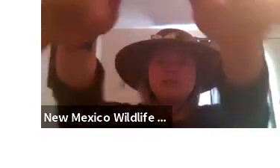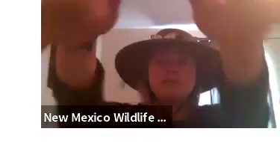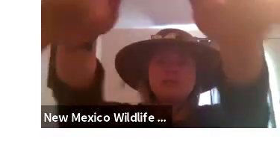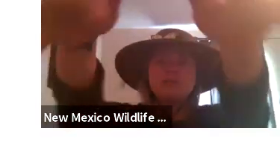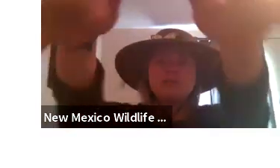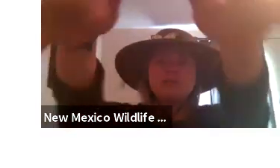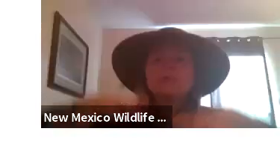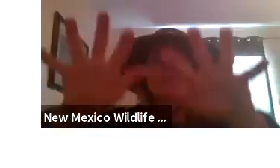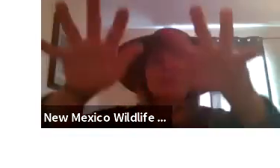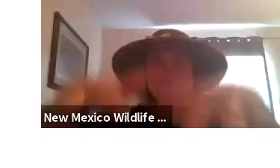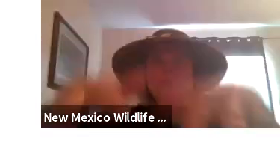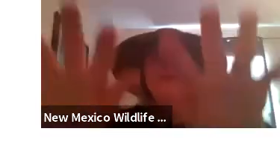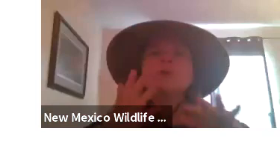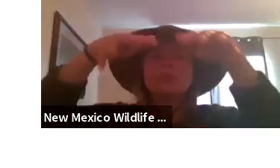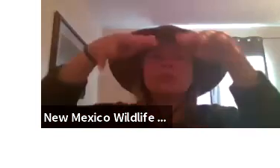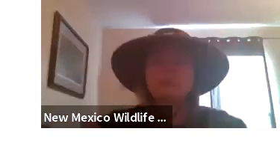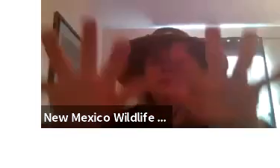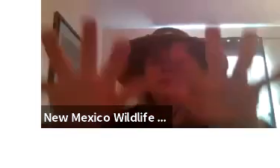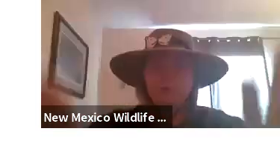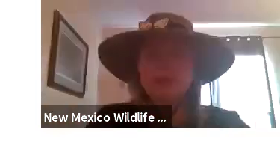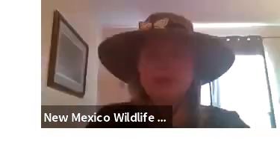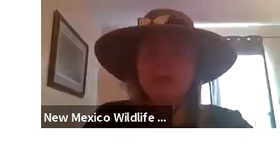Just like the waves.